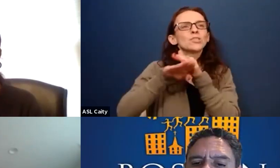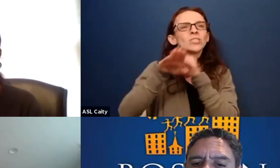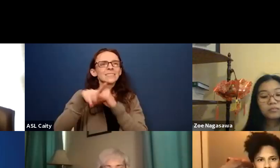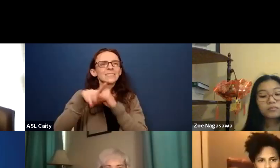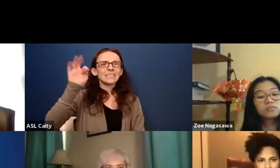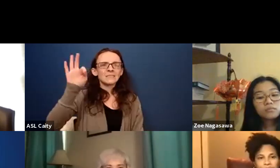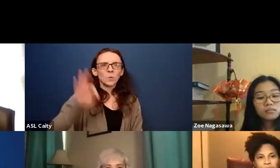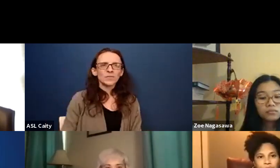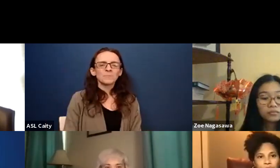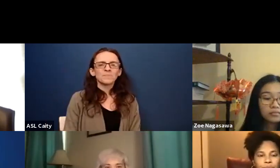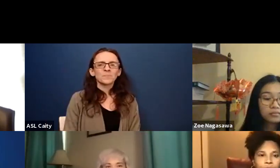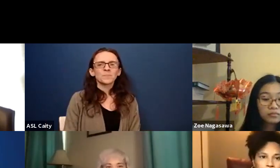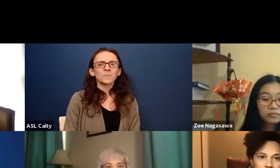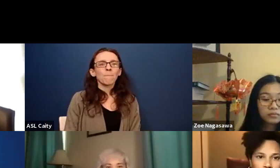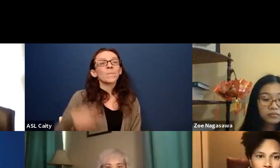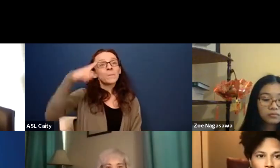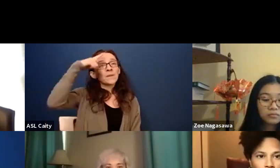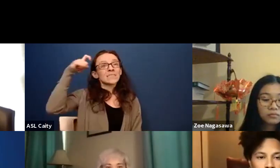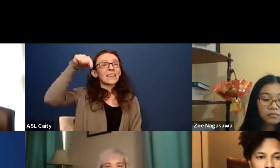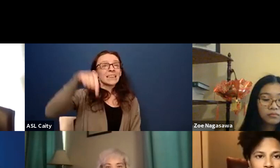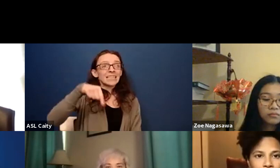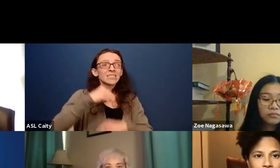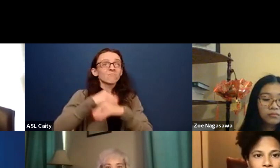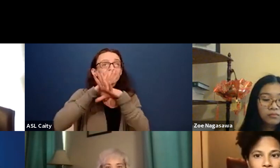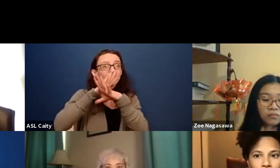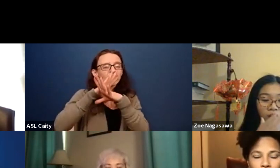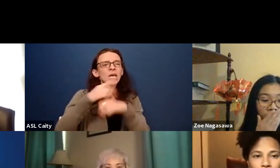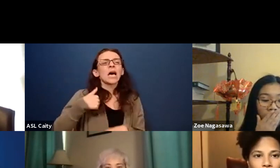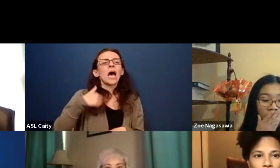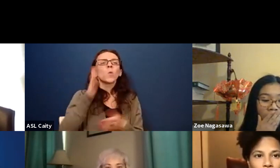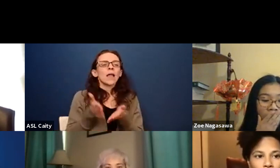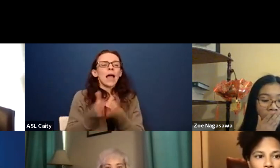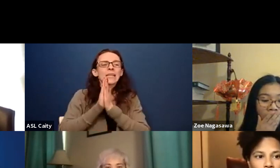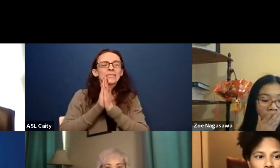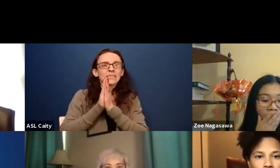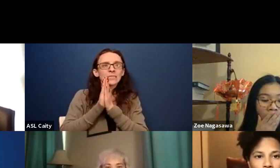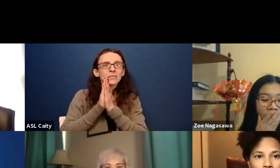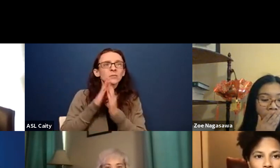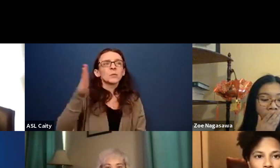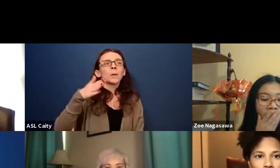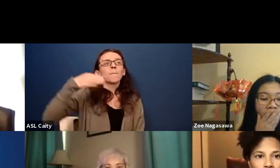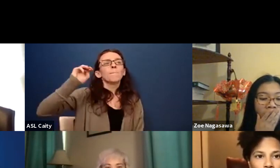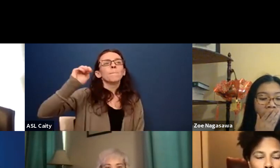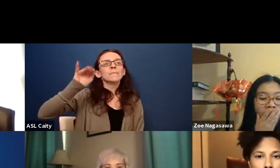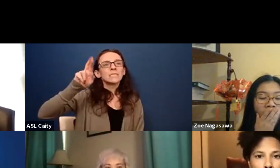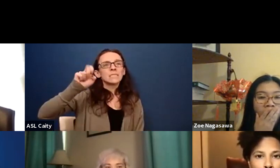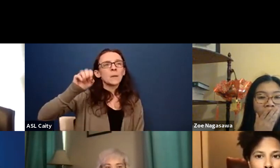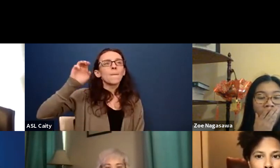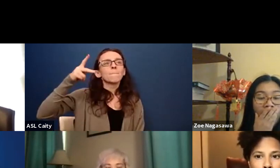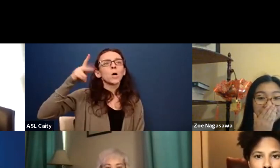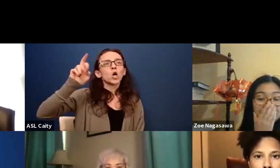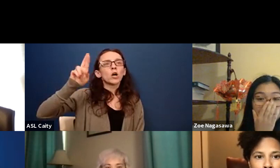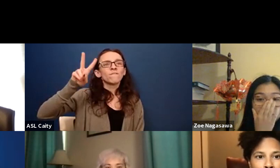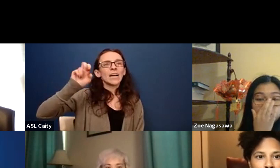Force. Because this is a remote session, I will ask Ms. Parvex to call the roll. Thank you, Mr.